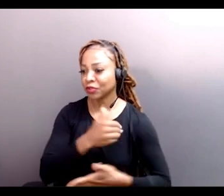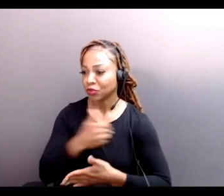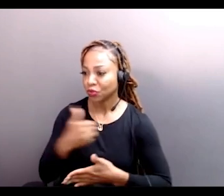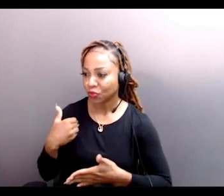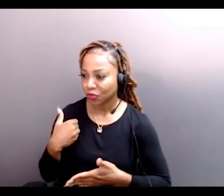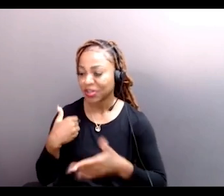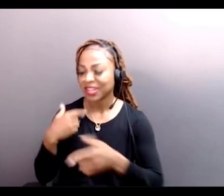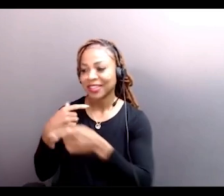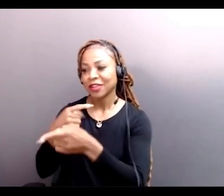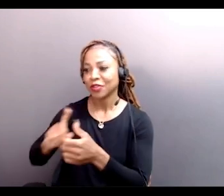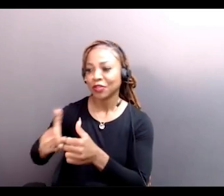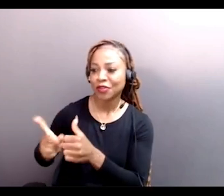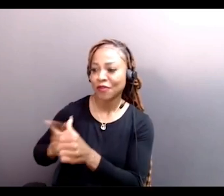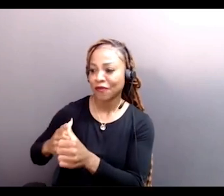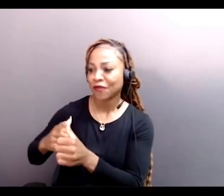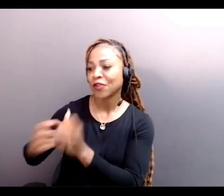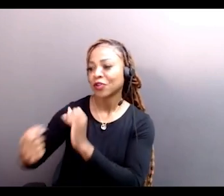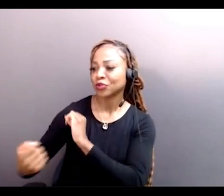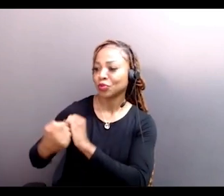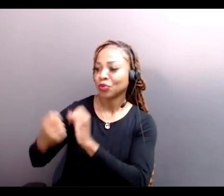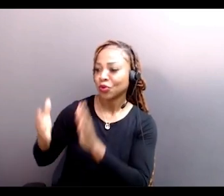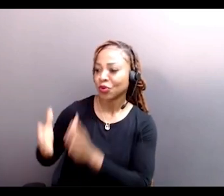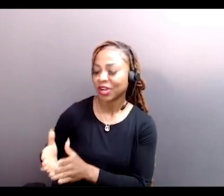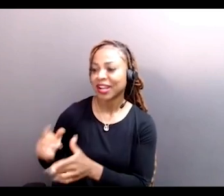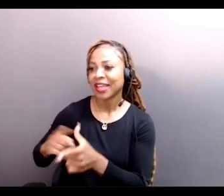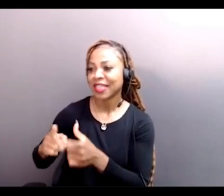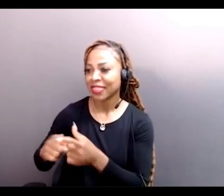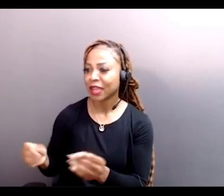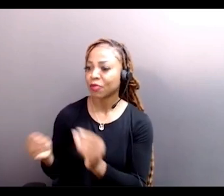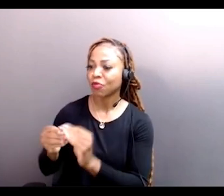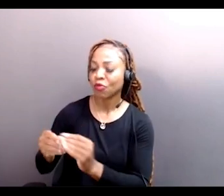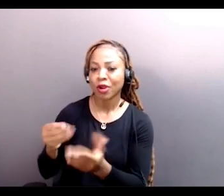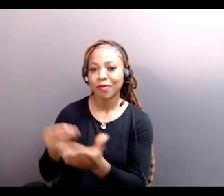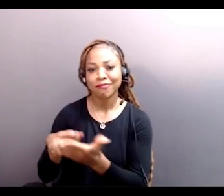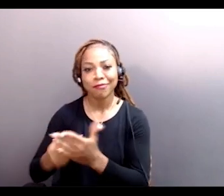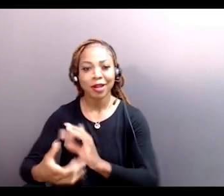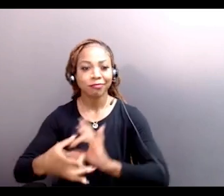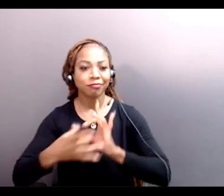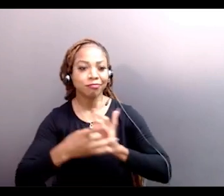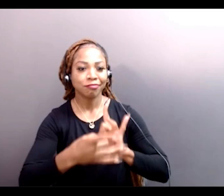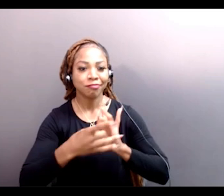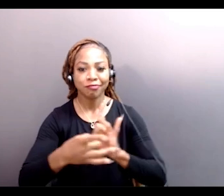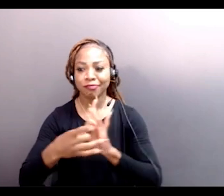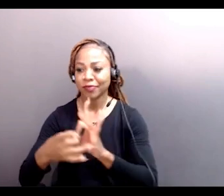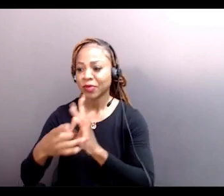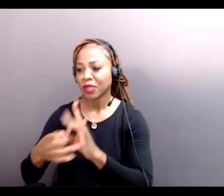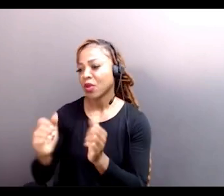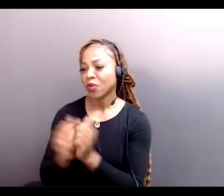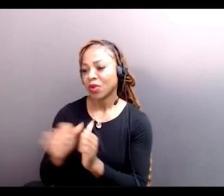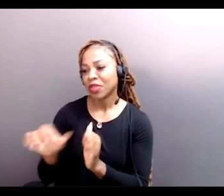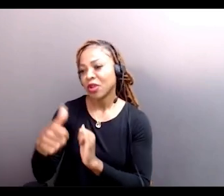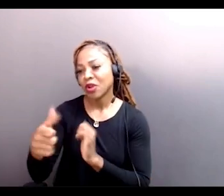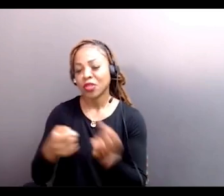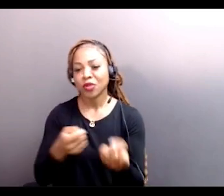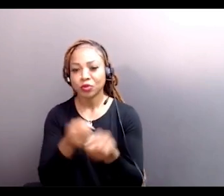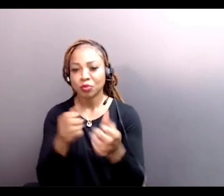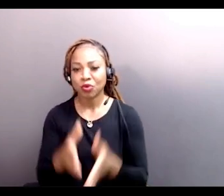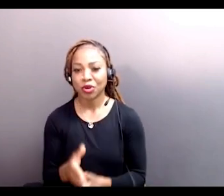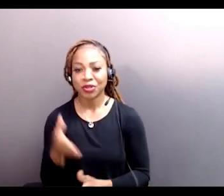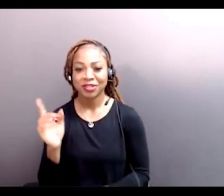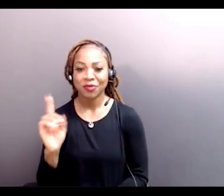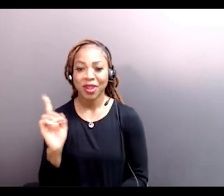initial funders. And then of course, we can continue to develop funding relationships with the funders you see on the screen.